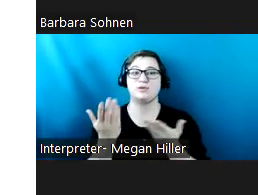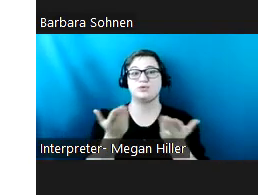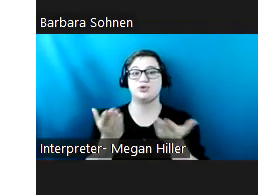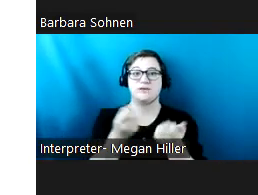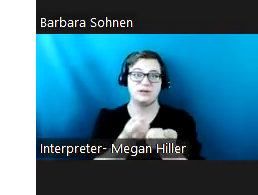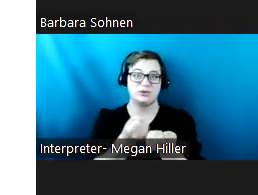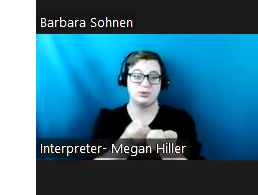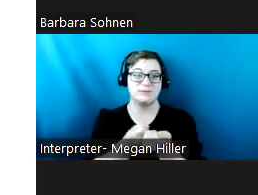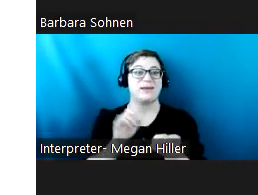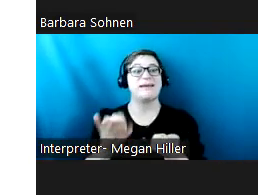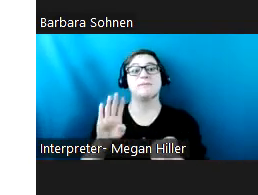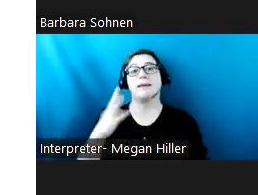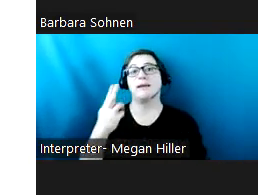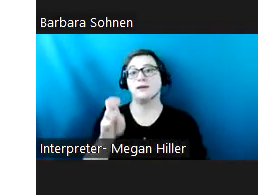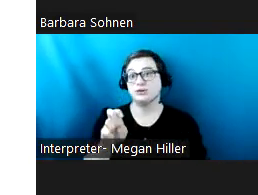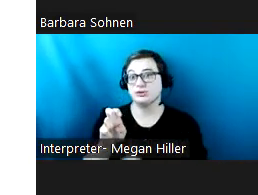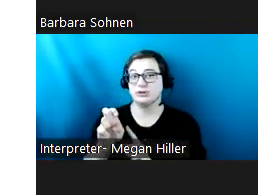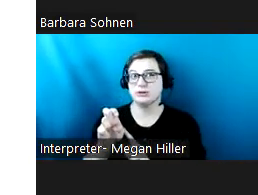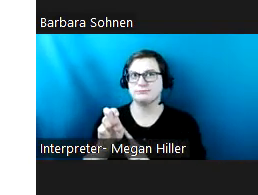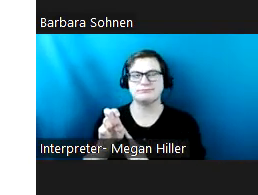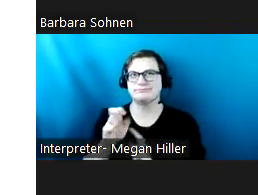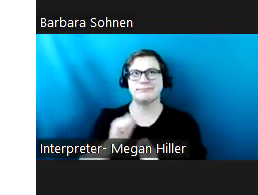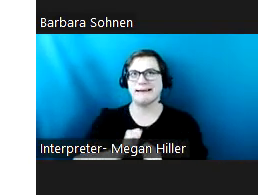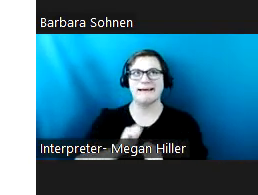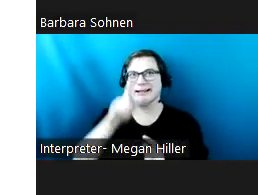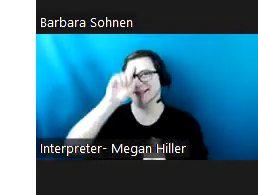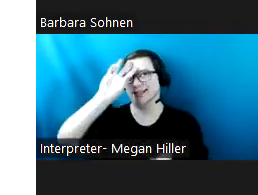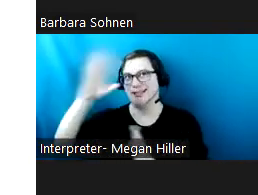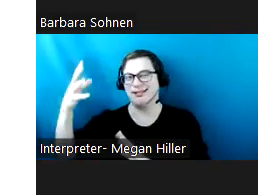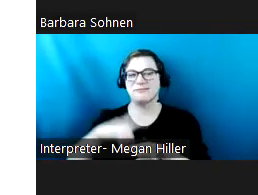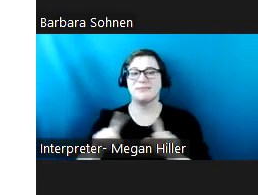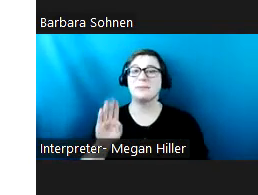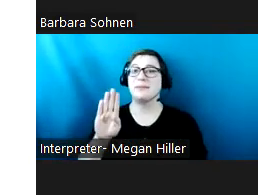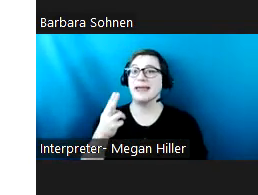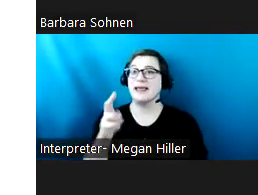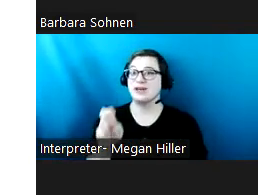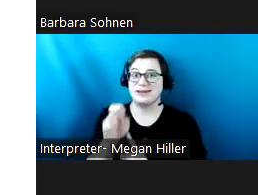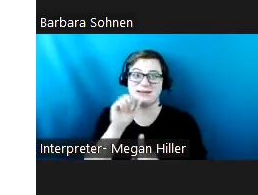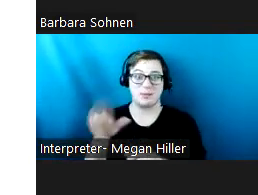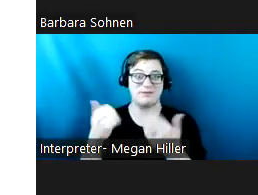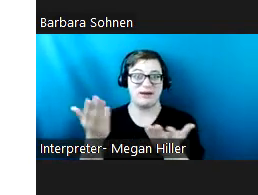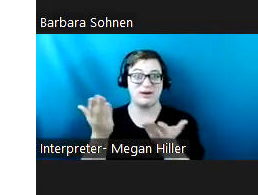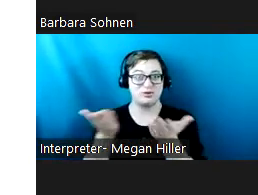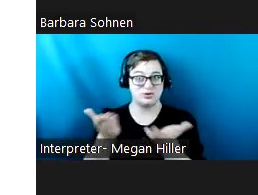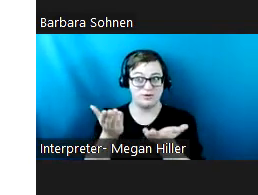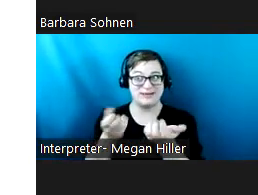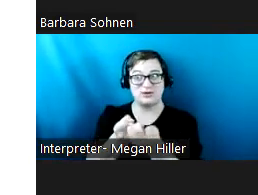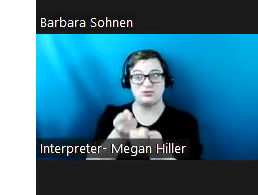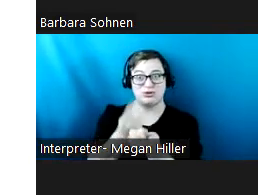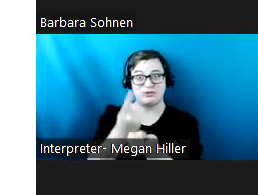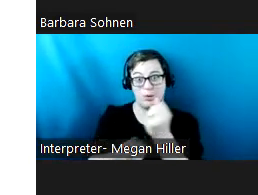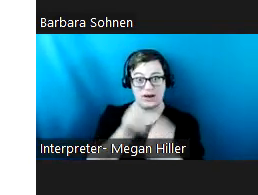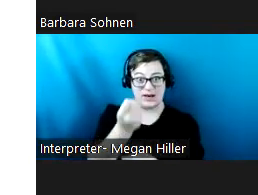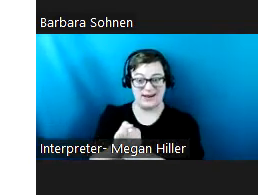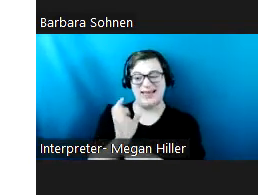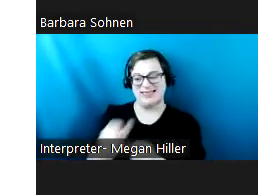the BHE, I did it myself, has not provided a service for which it is endorsed for 1 year, the endorsement will be